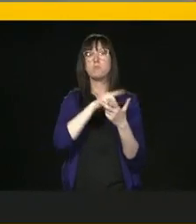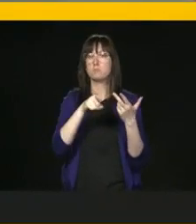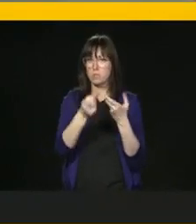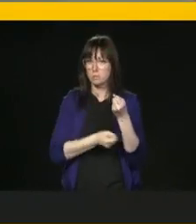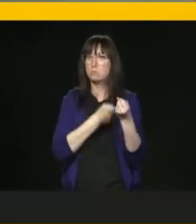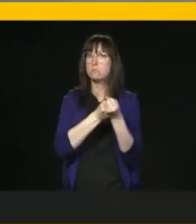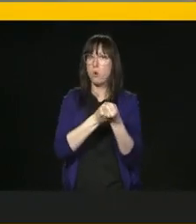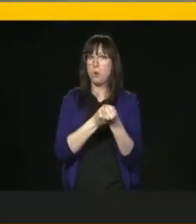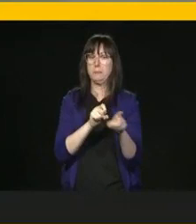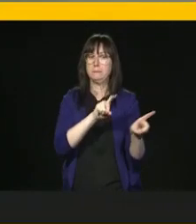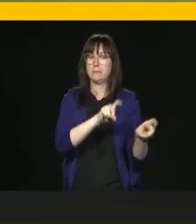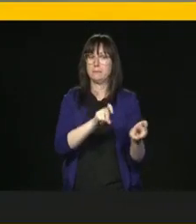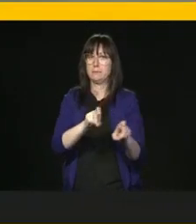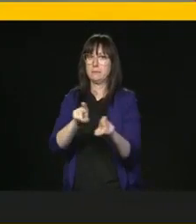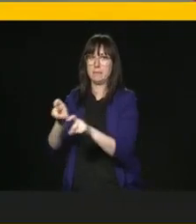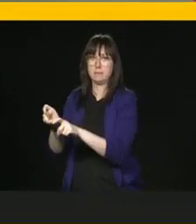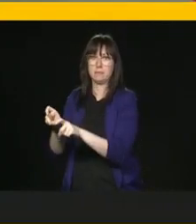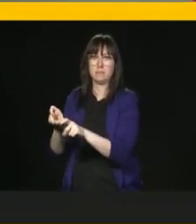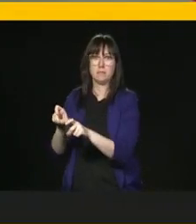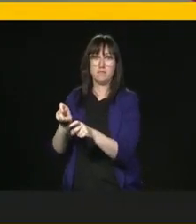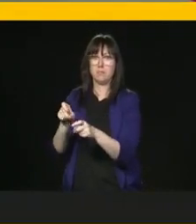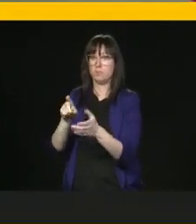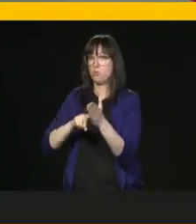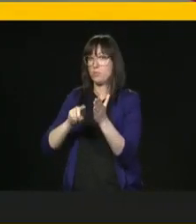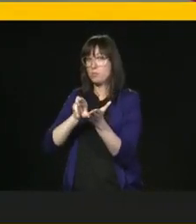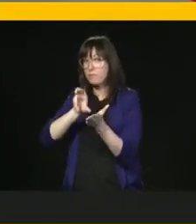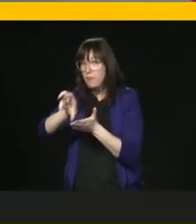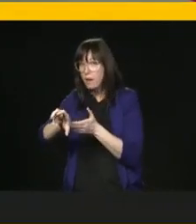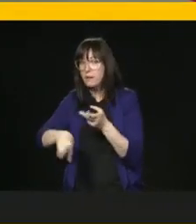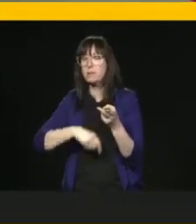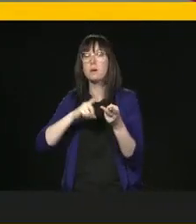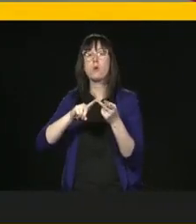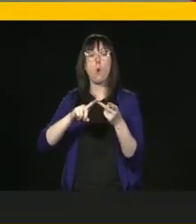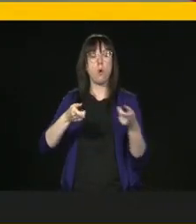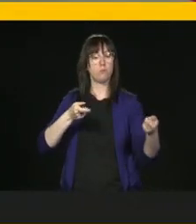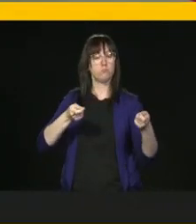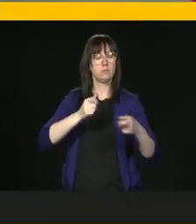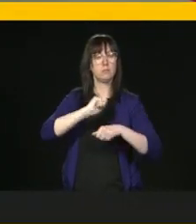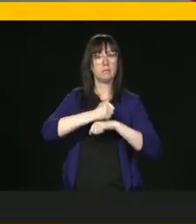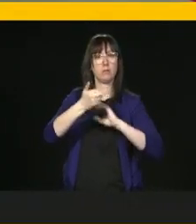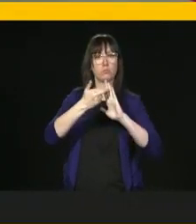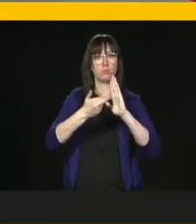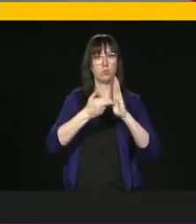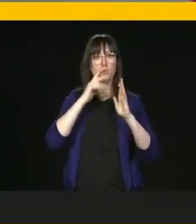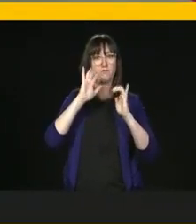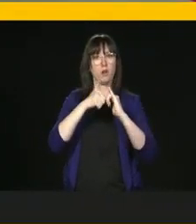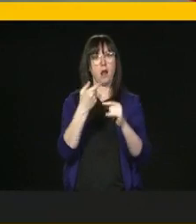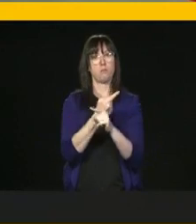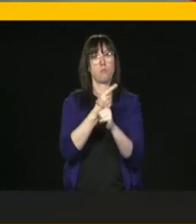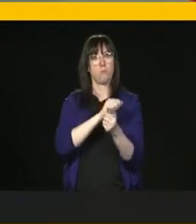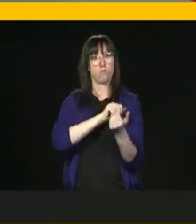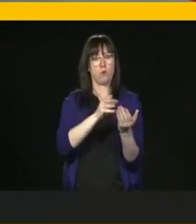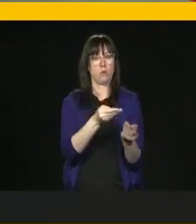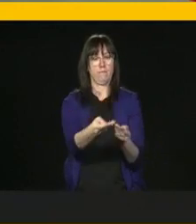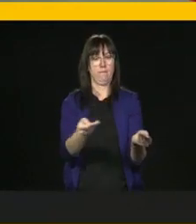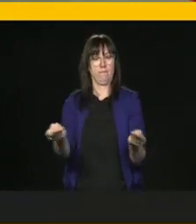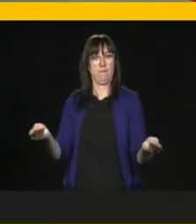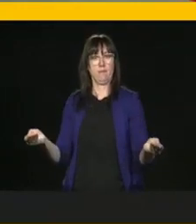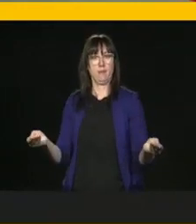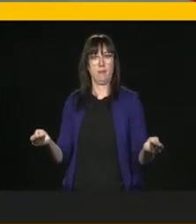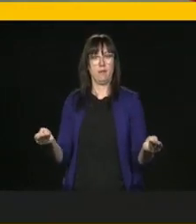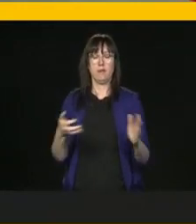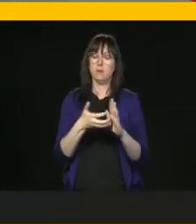of research, but also as regulators. It is absolutely essential that you do